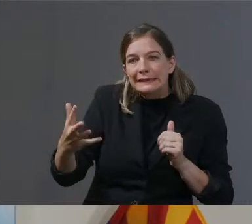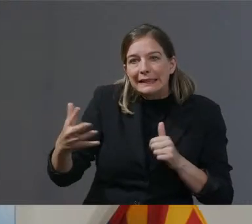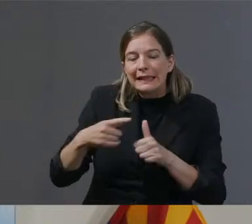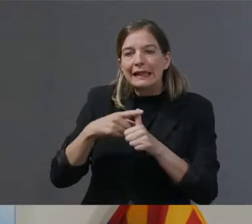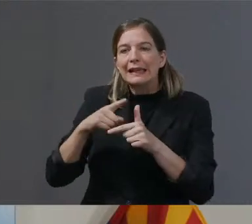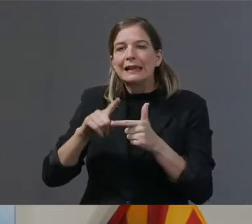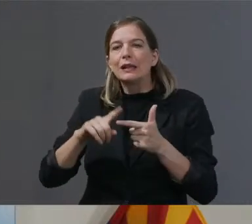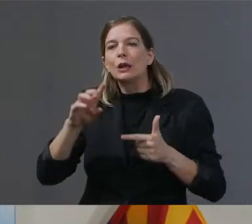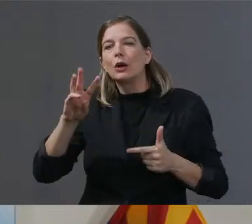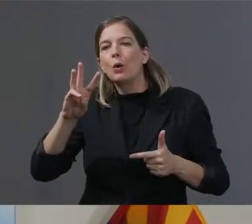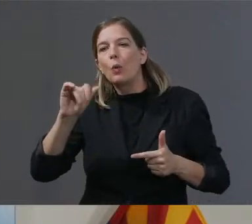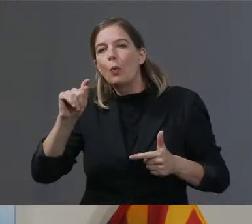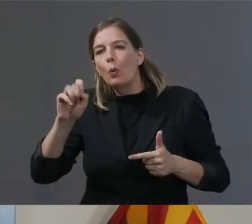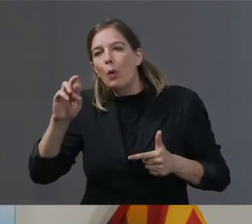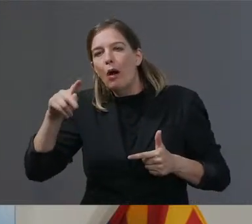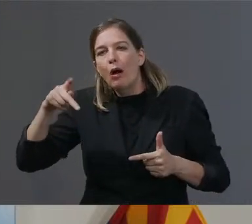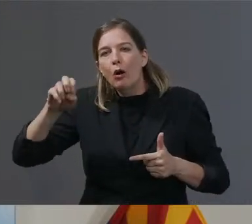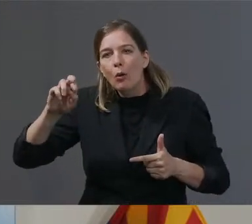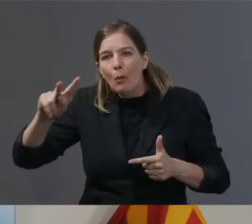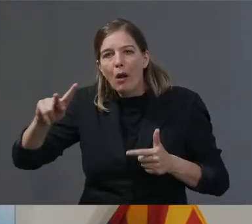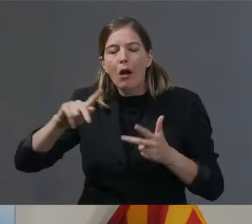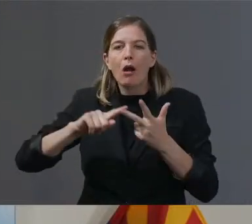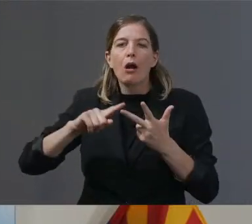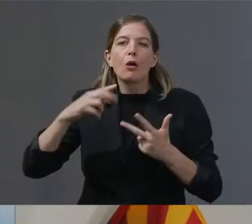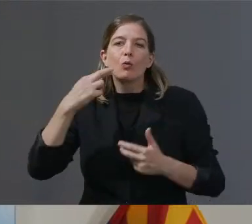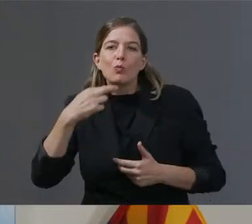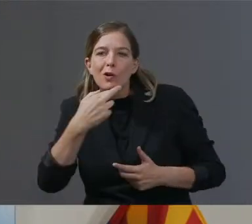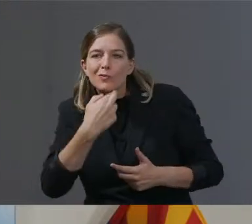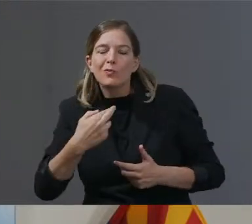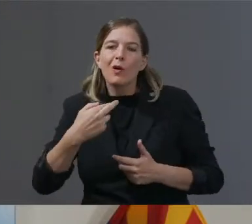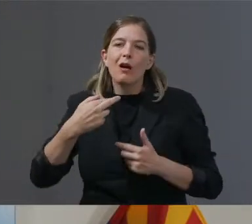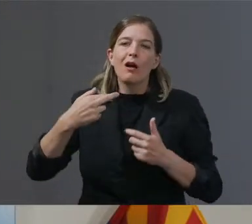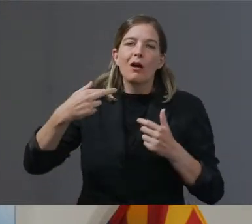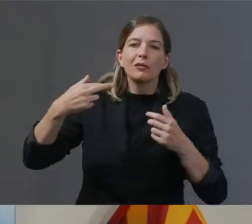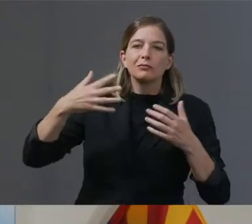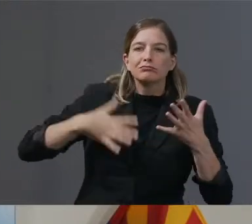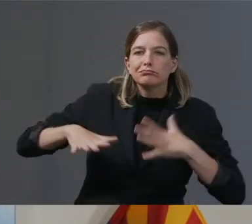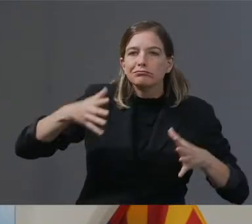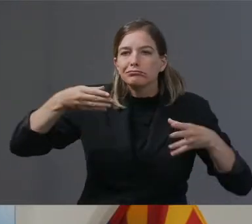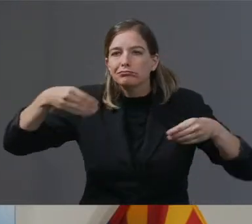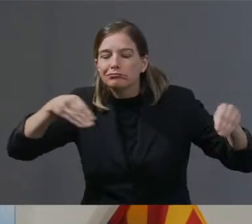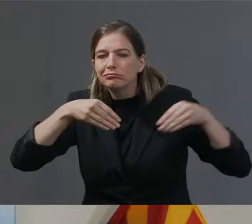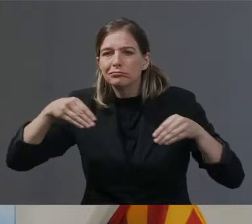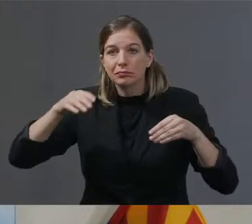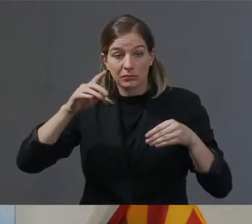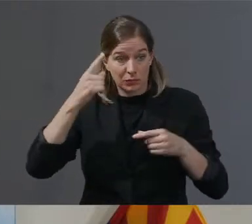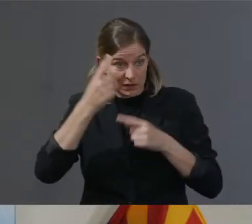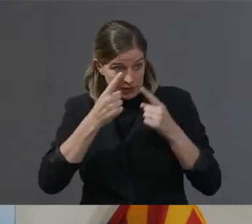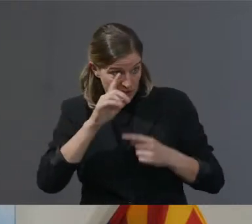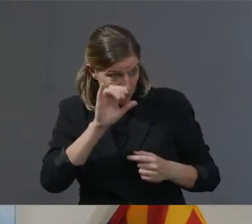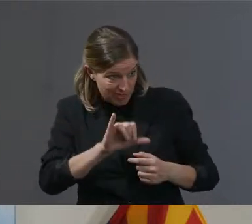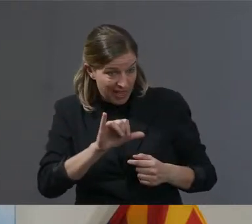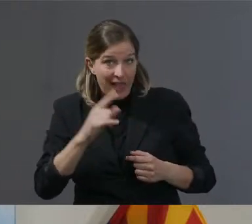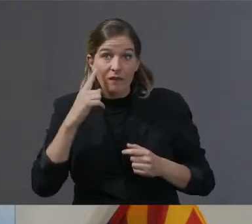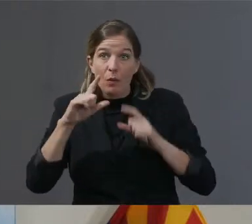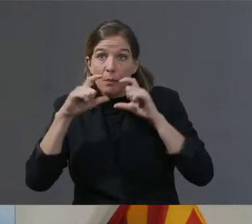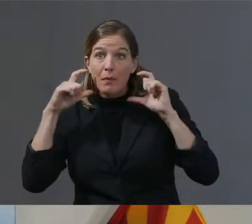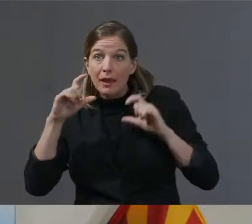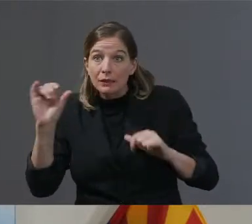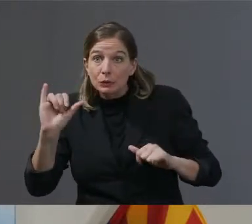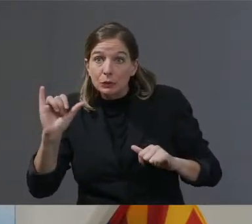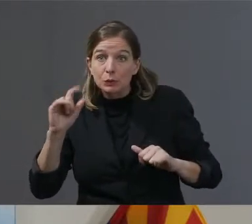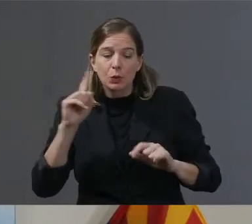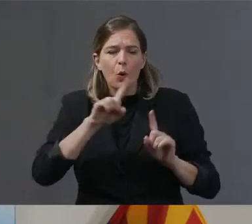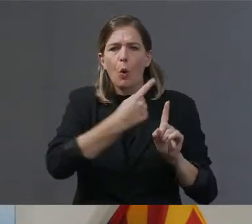restaurants, retail? Is that under consideration at all? And more broadly, and I ask this question not to make us look back,